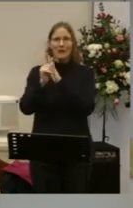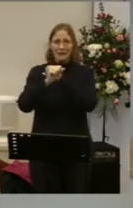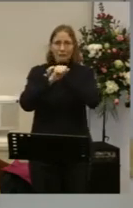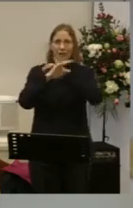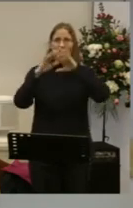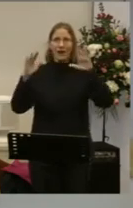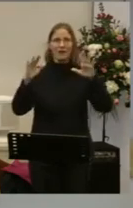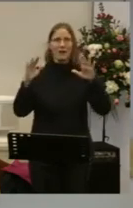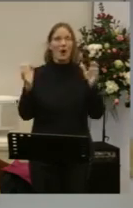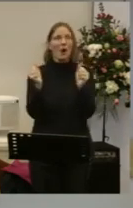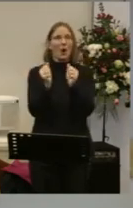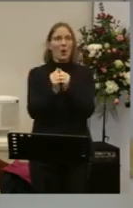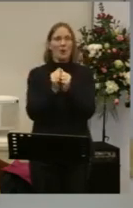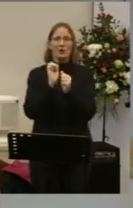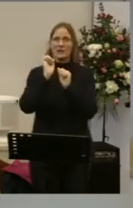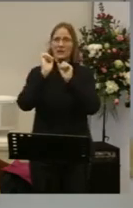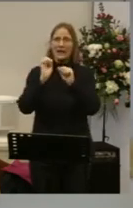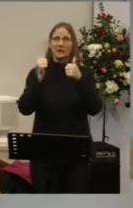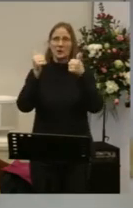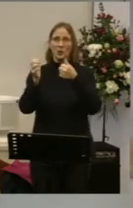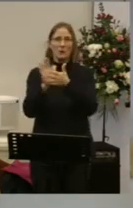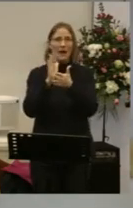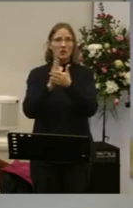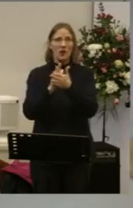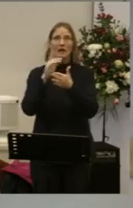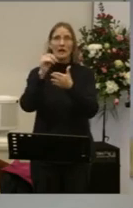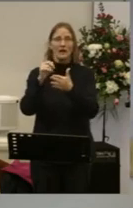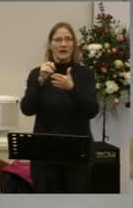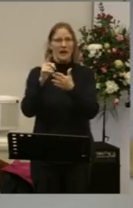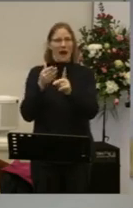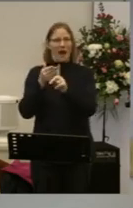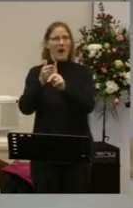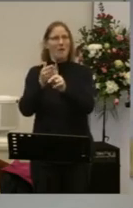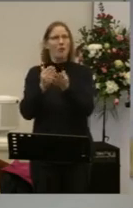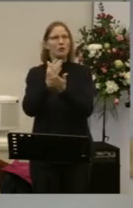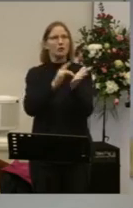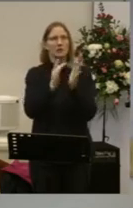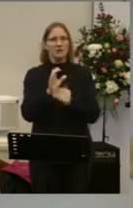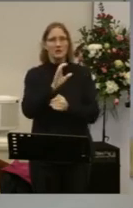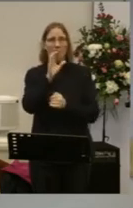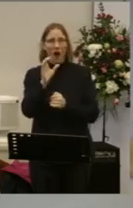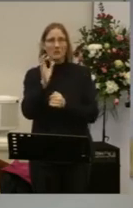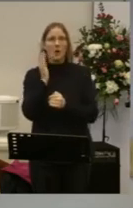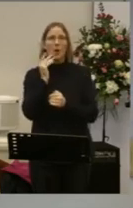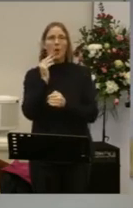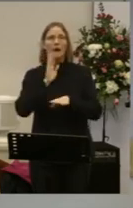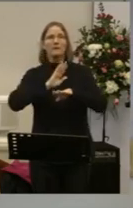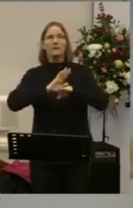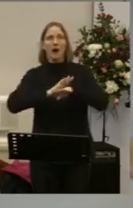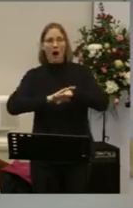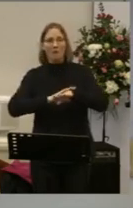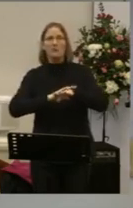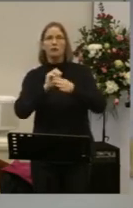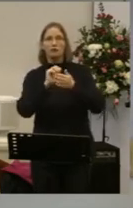Which he purposed in Christ To be put into effect when the times reach their fulfillment